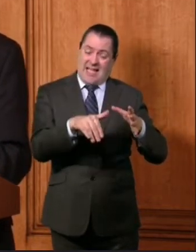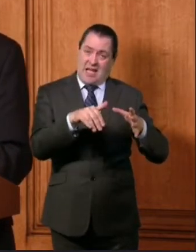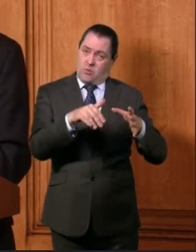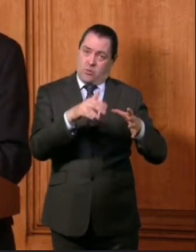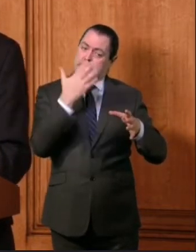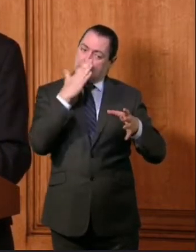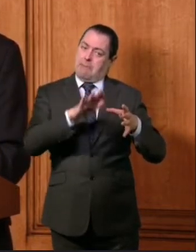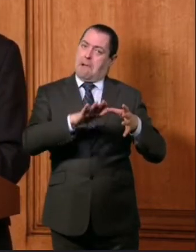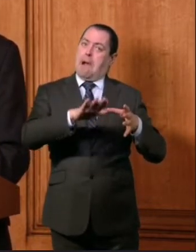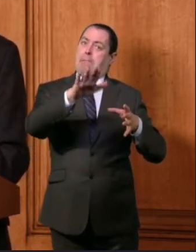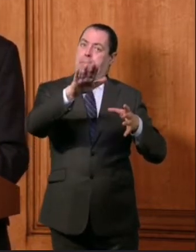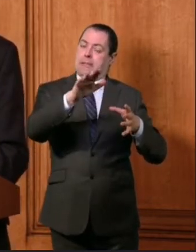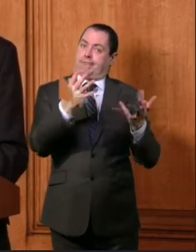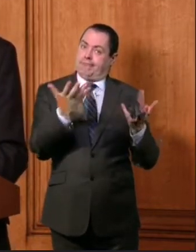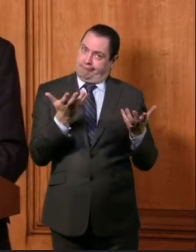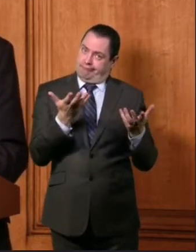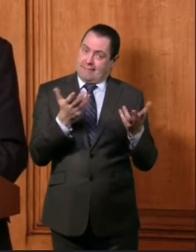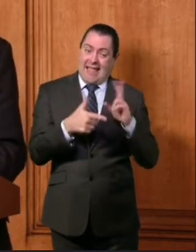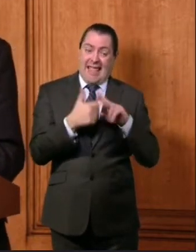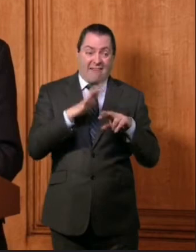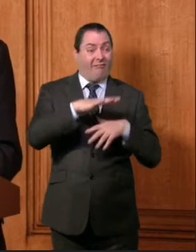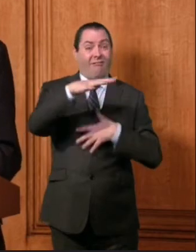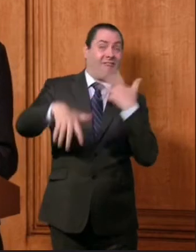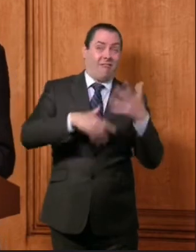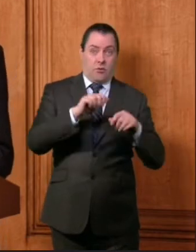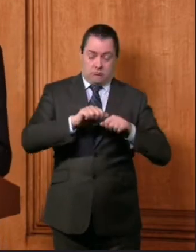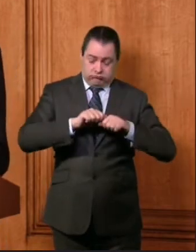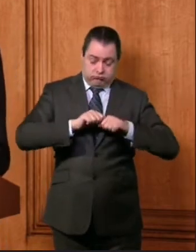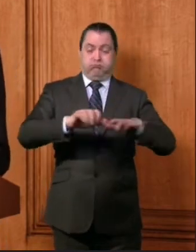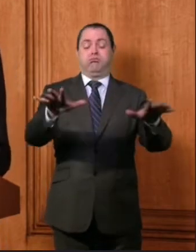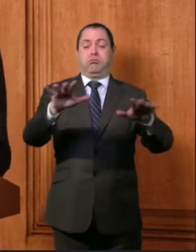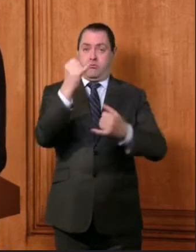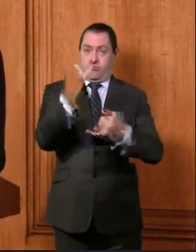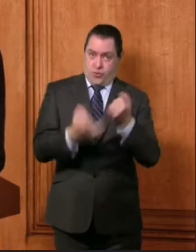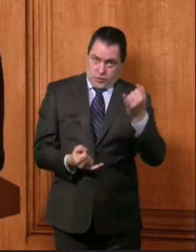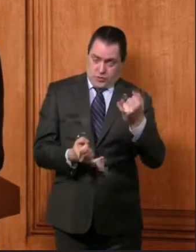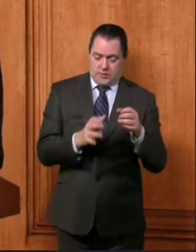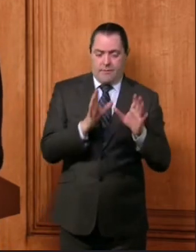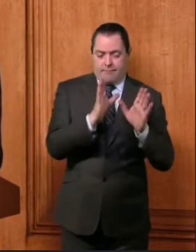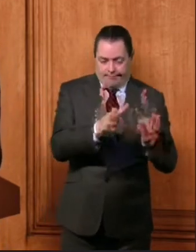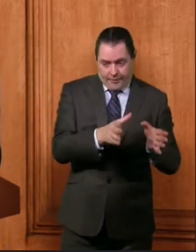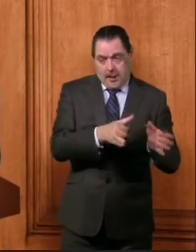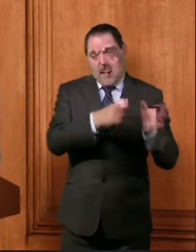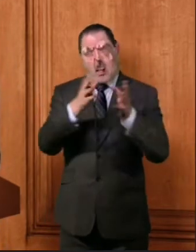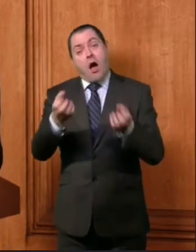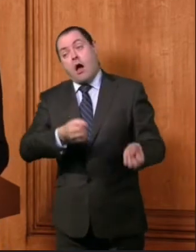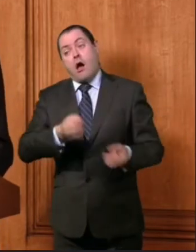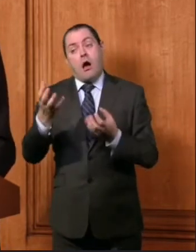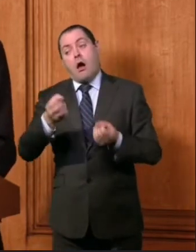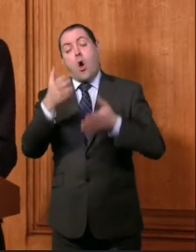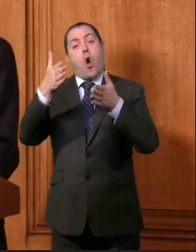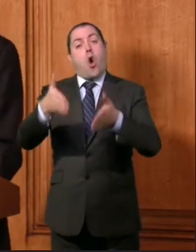terms of infections. In terms of hospitalizations, which are delayed, because, of course, people get infected, they get ill, and then they go into